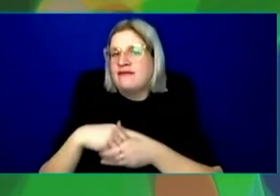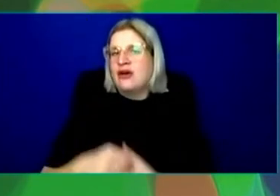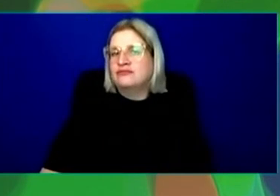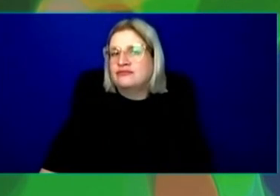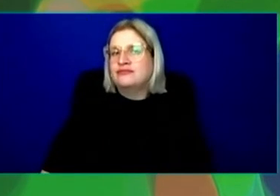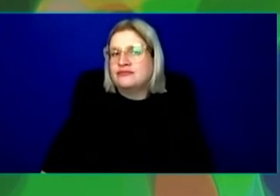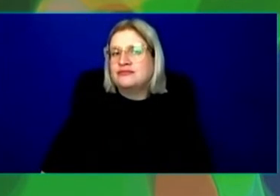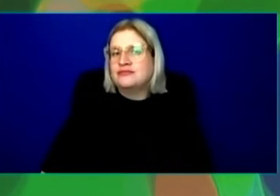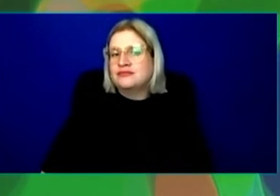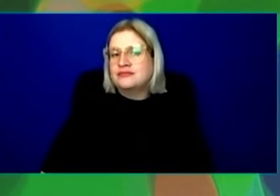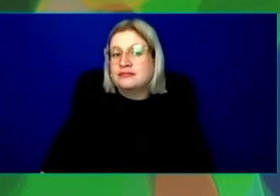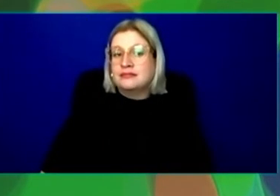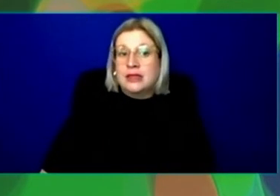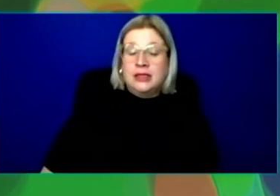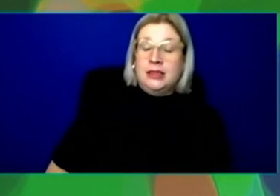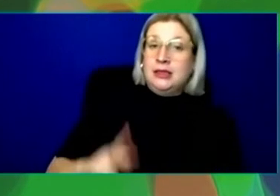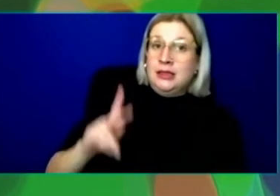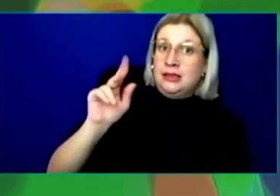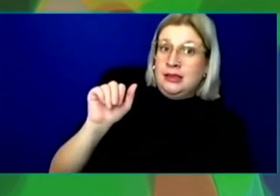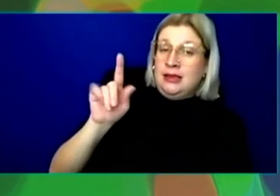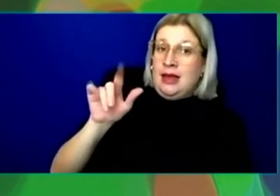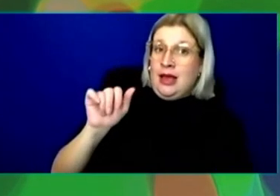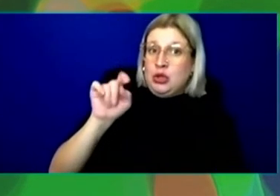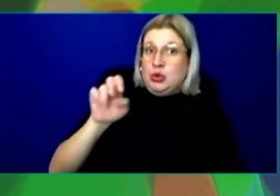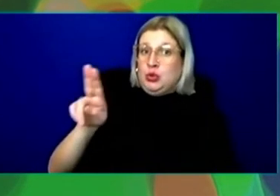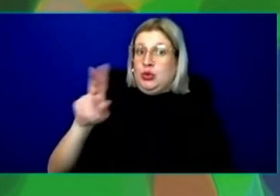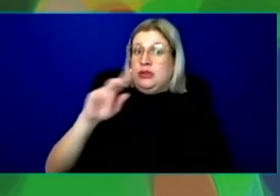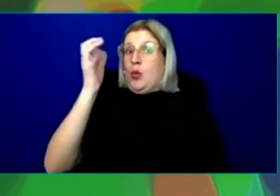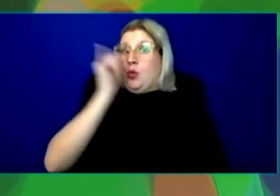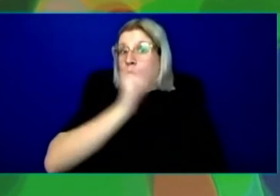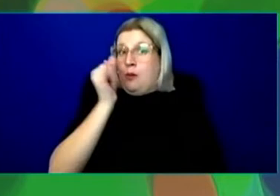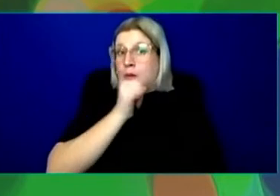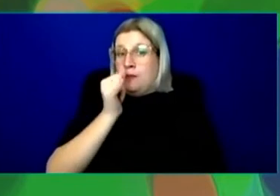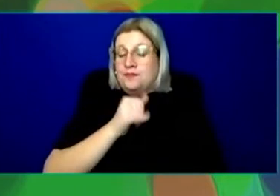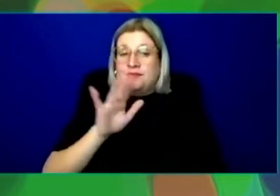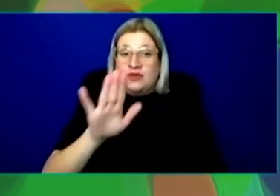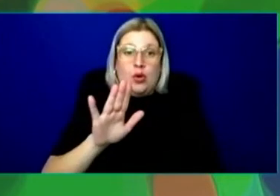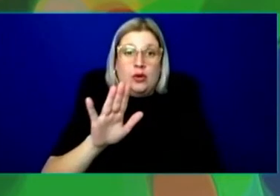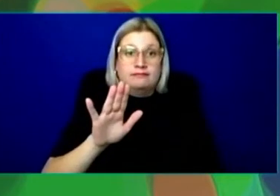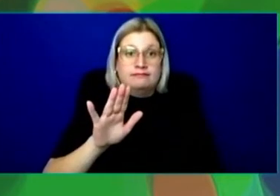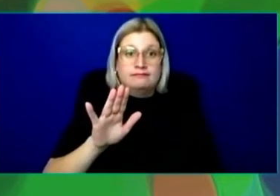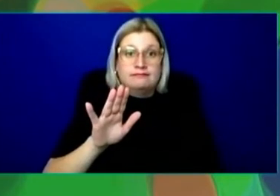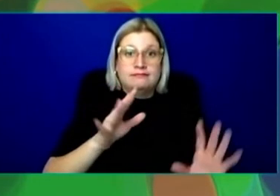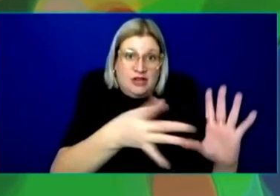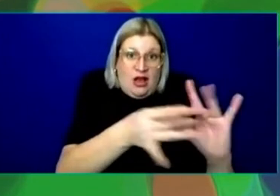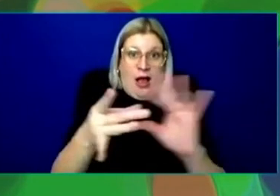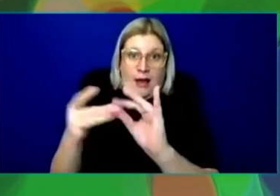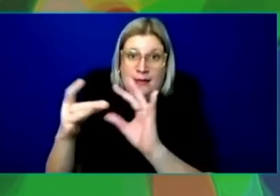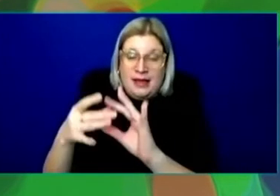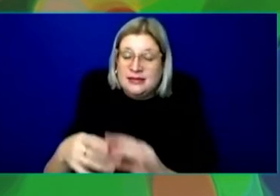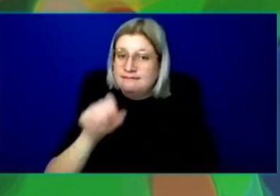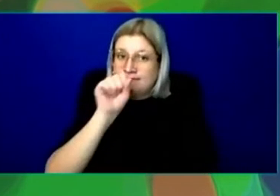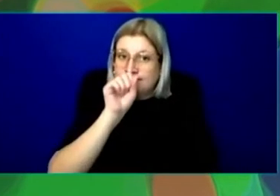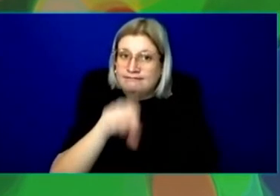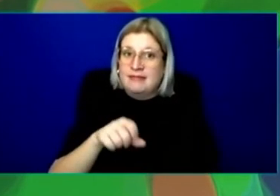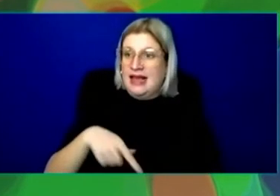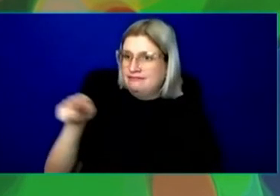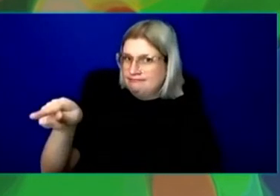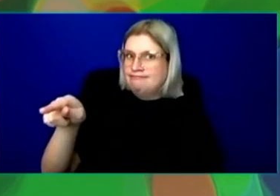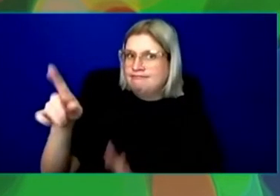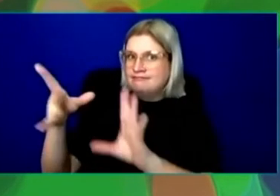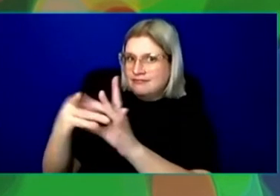Man, thank you all for that. I really appreciate your comment, especially John, you're absolutely right. The community that's